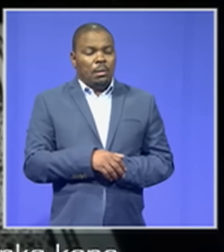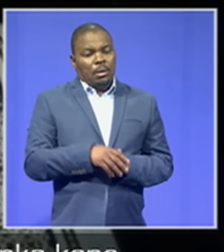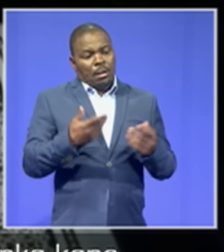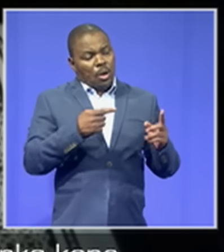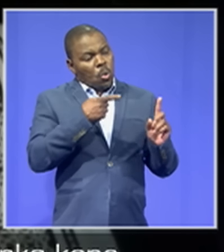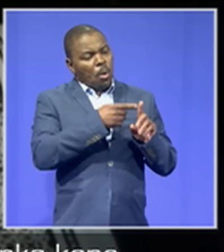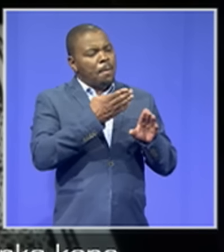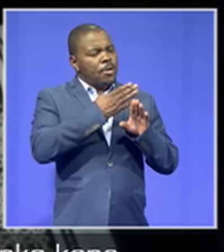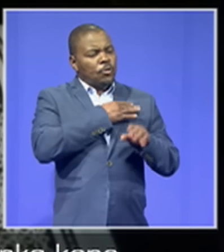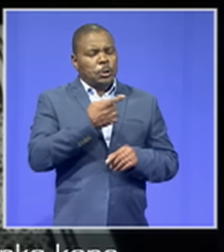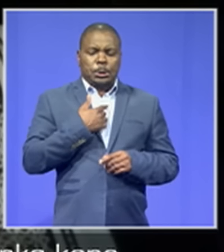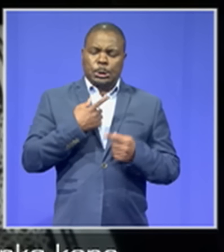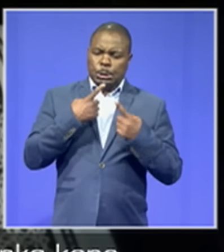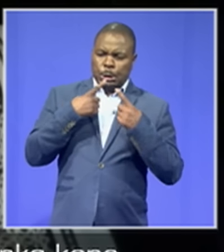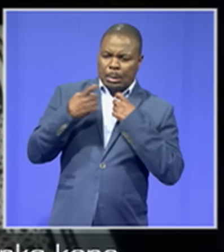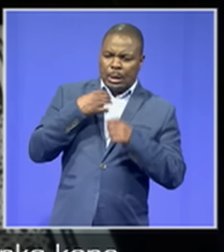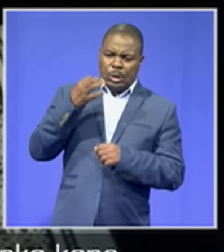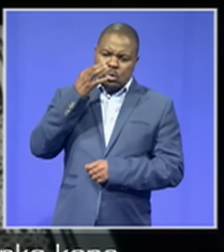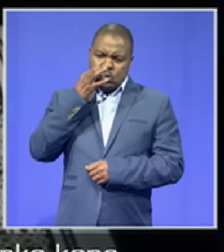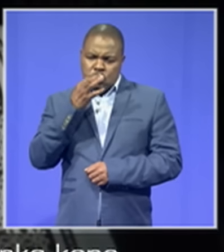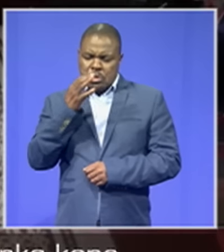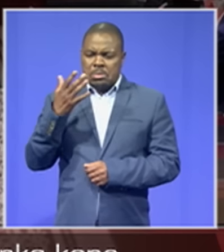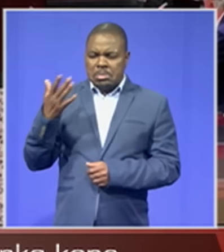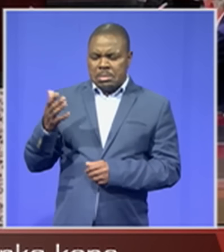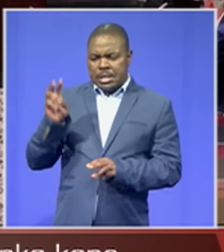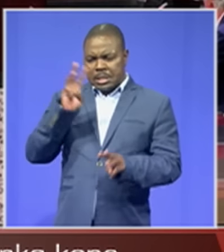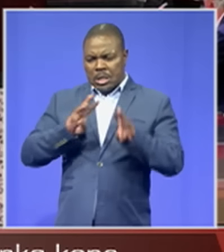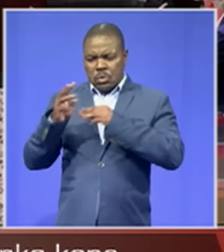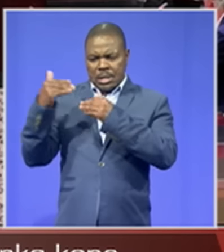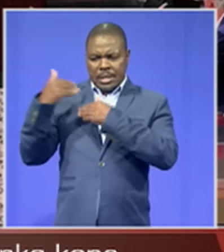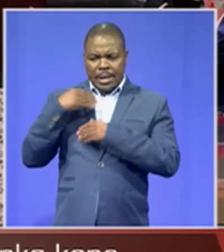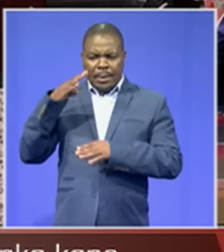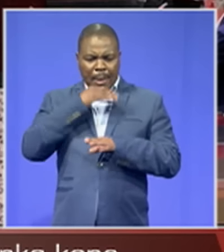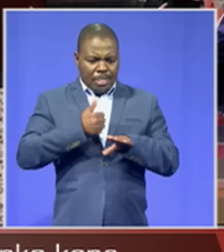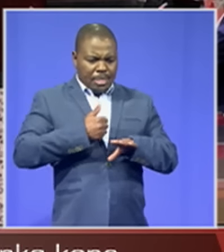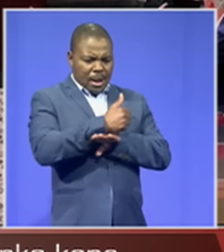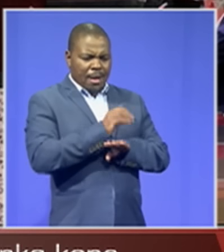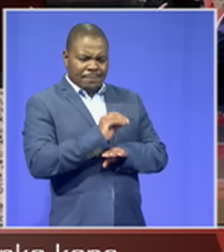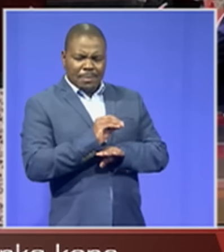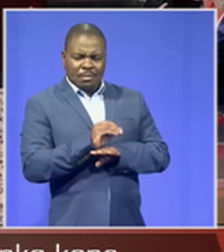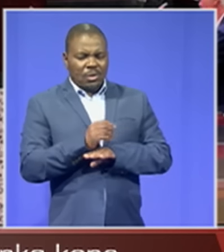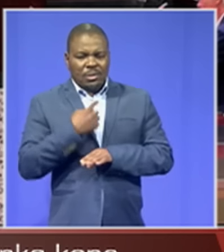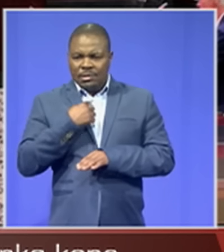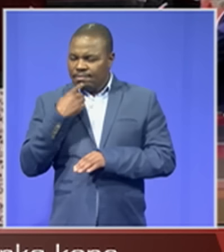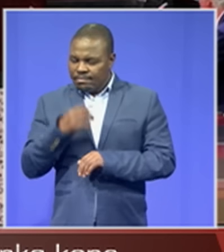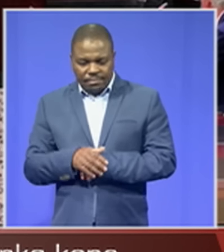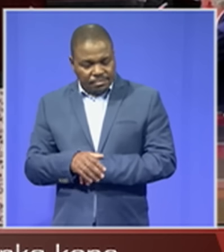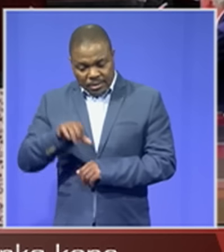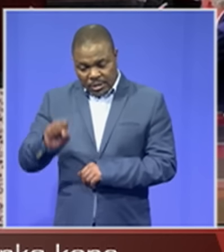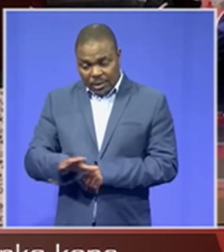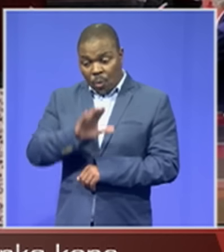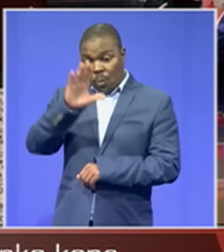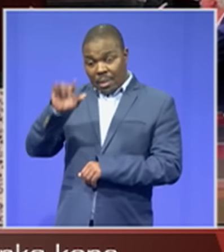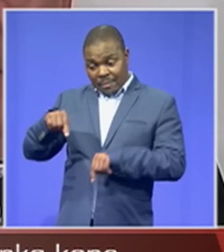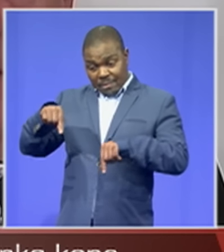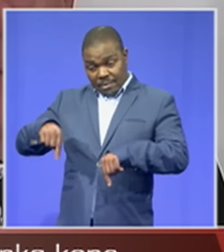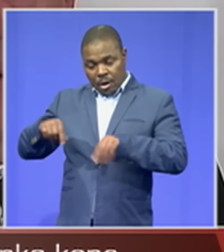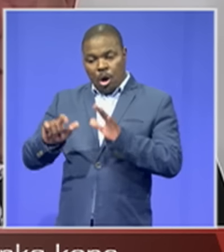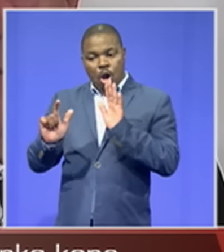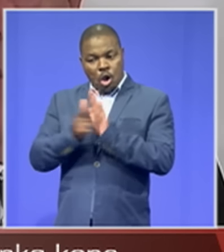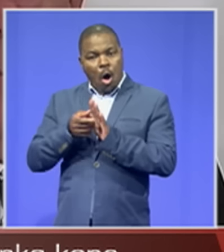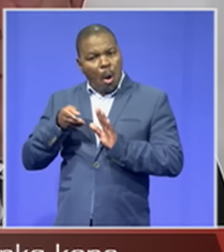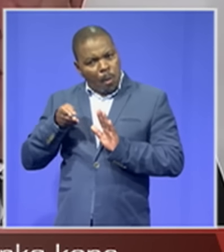the claims he was making, the claim of security threats. We're saying, yeah, in this country, this is a country which is